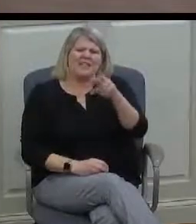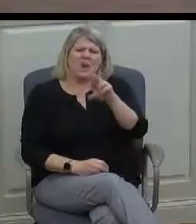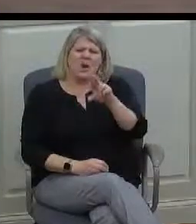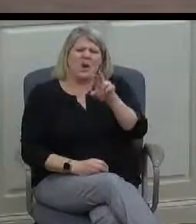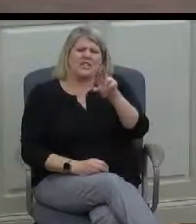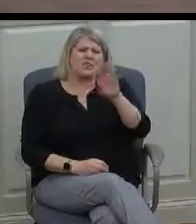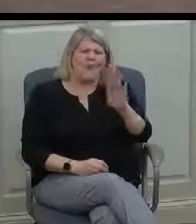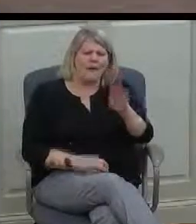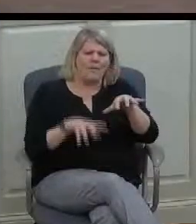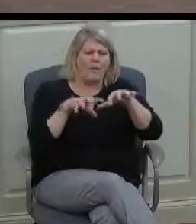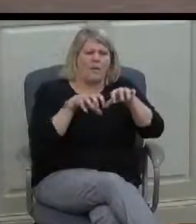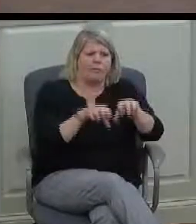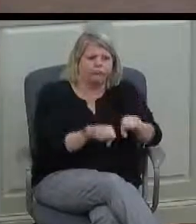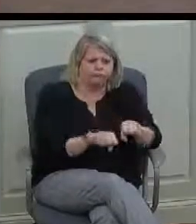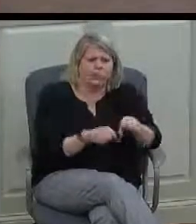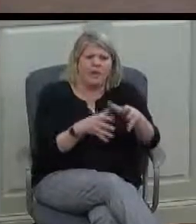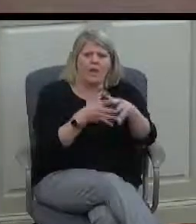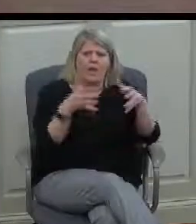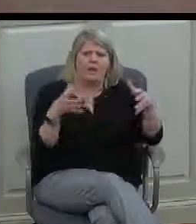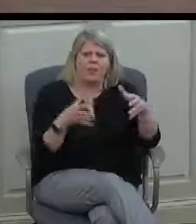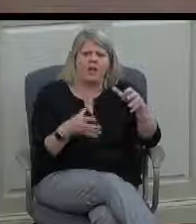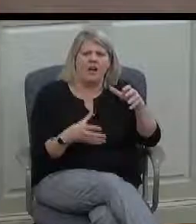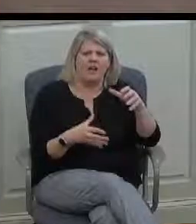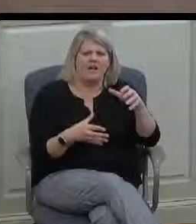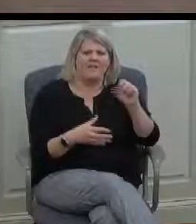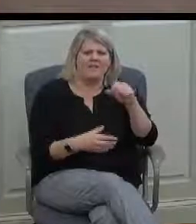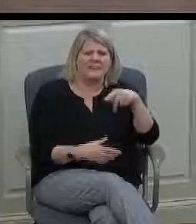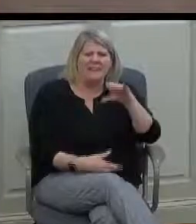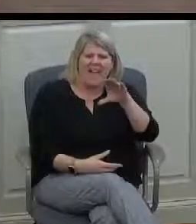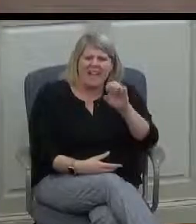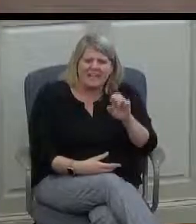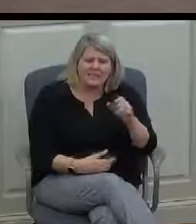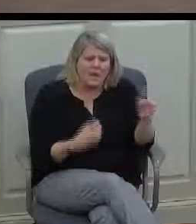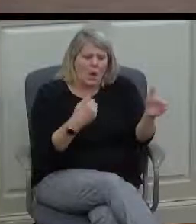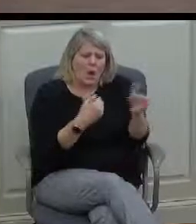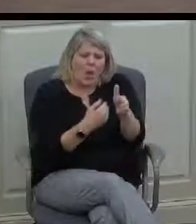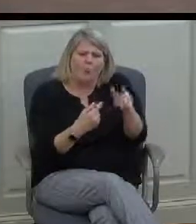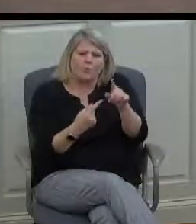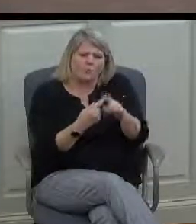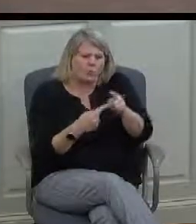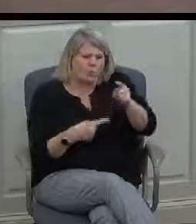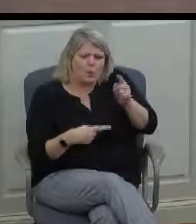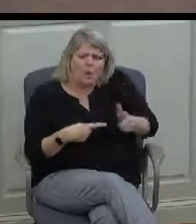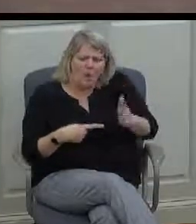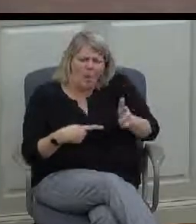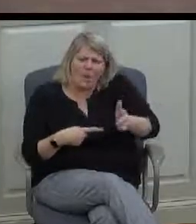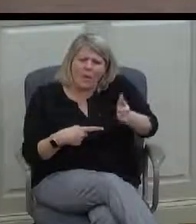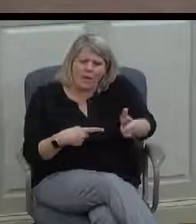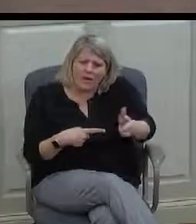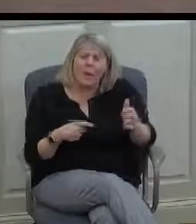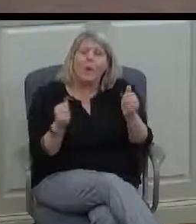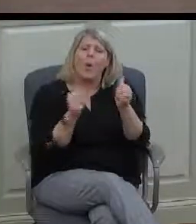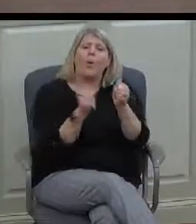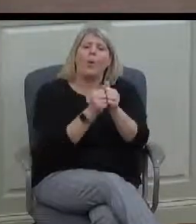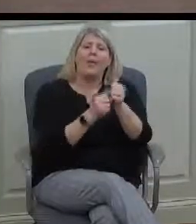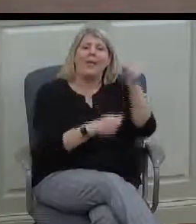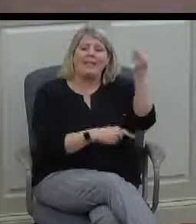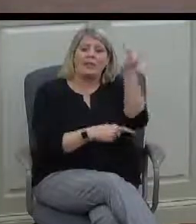lot of space, and it's right beside parked cars, and it makes it difficult. So the trees, at least, you know, you at least have just the